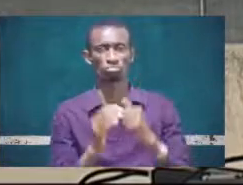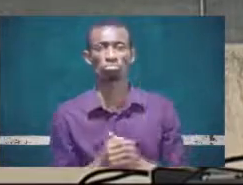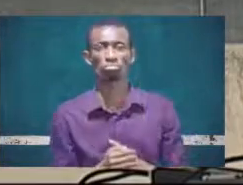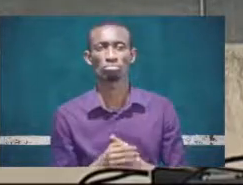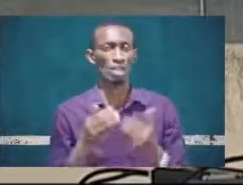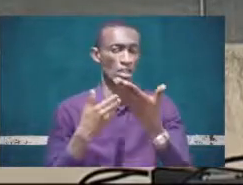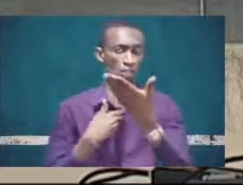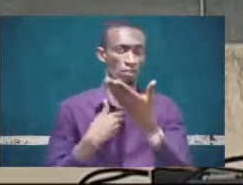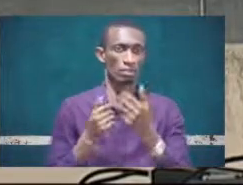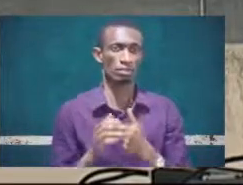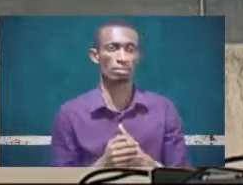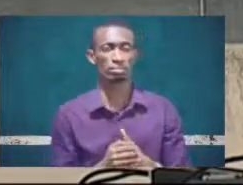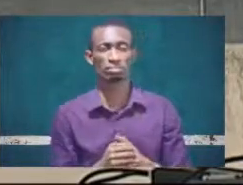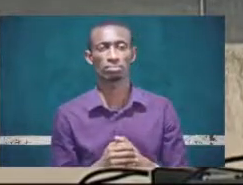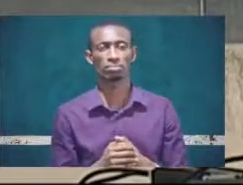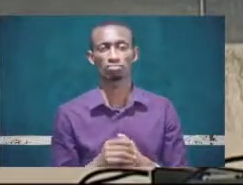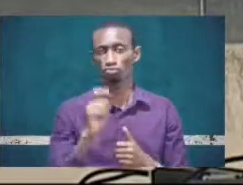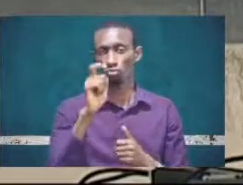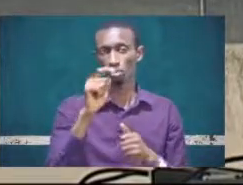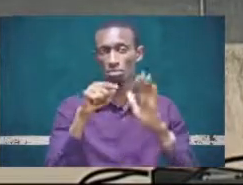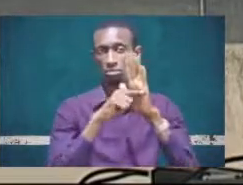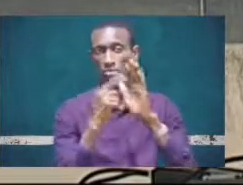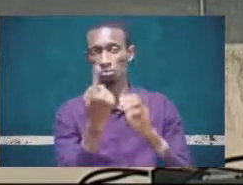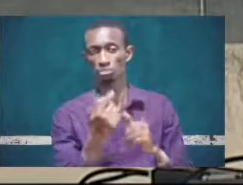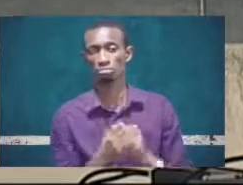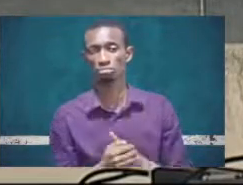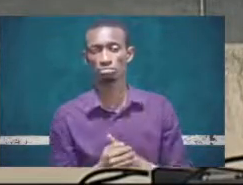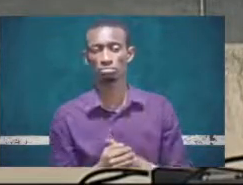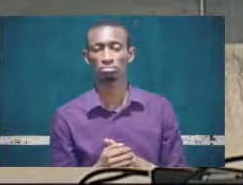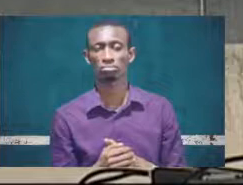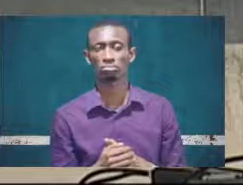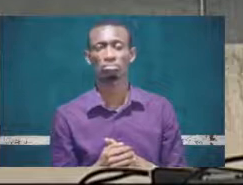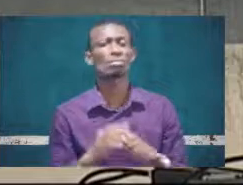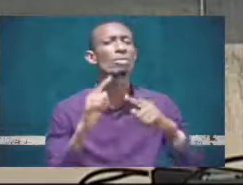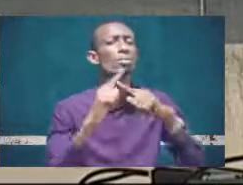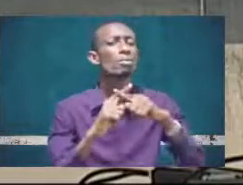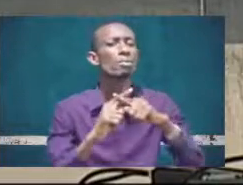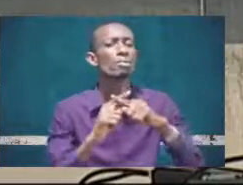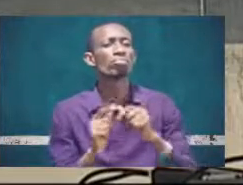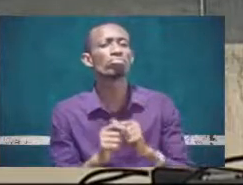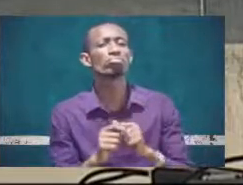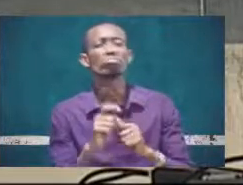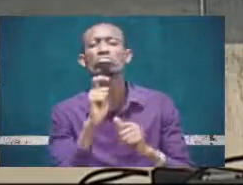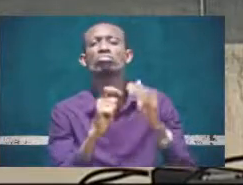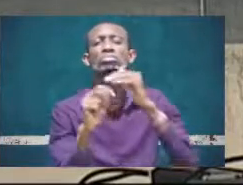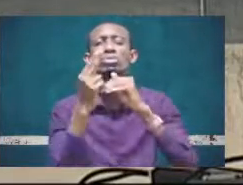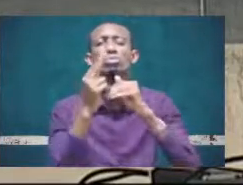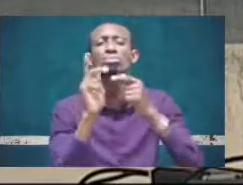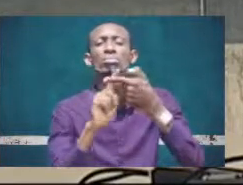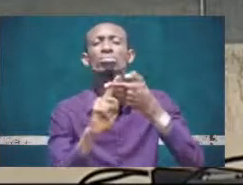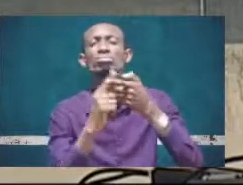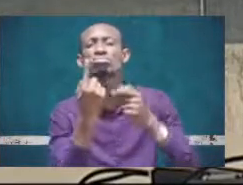We have x minus 1 times x squared plus